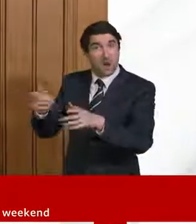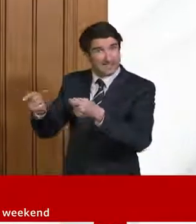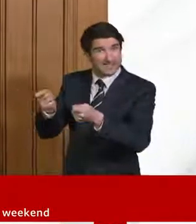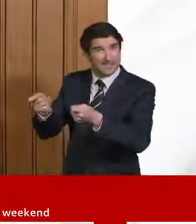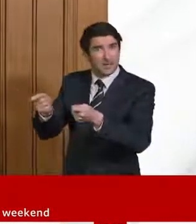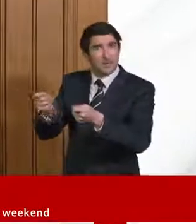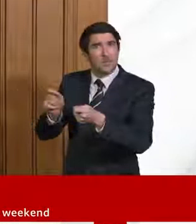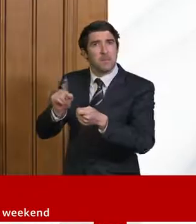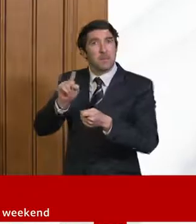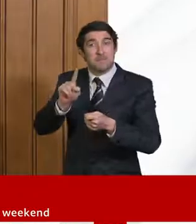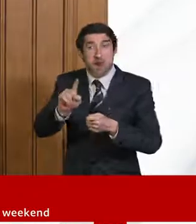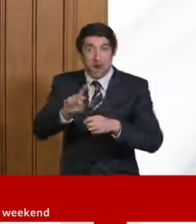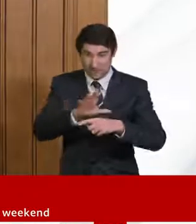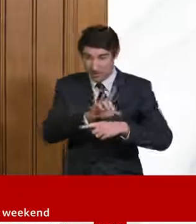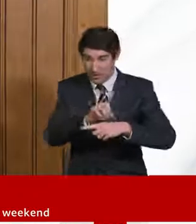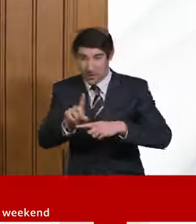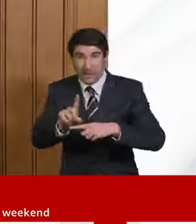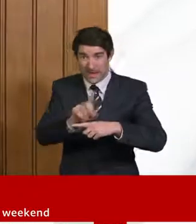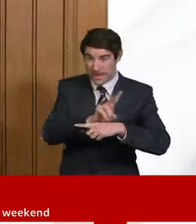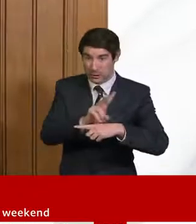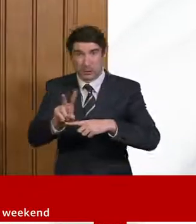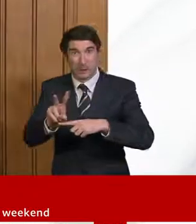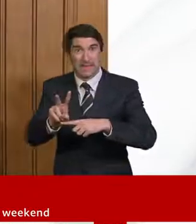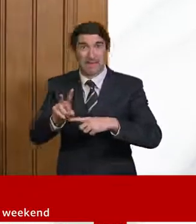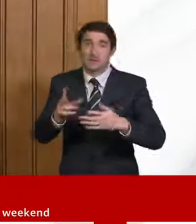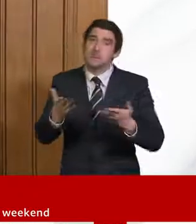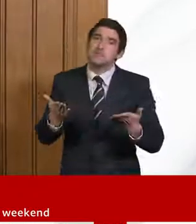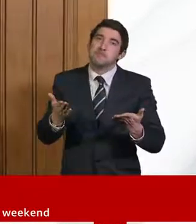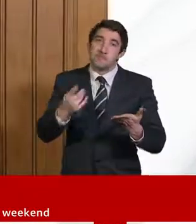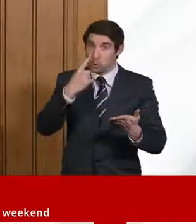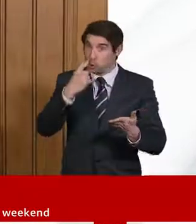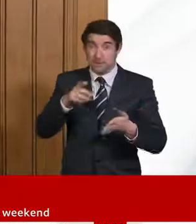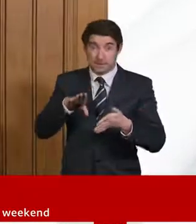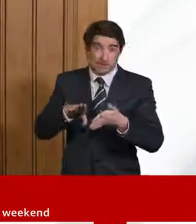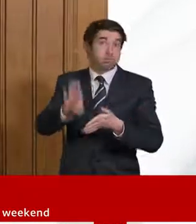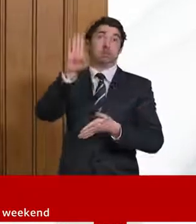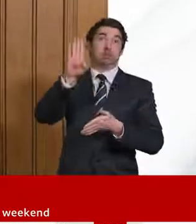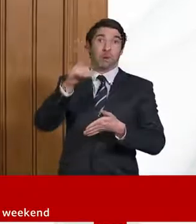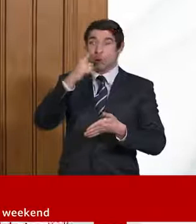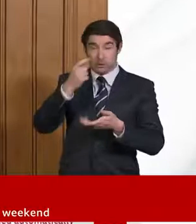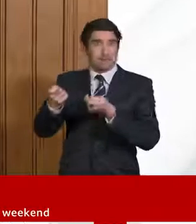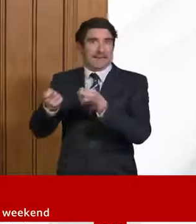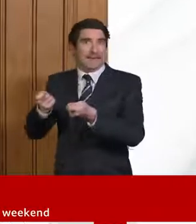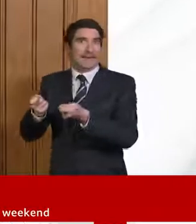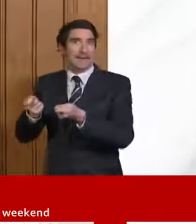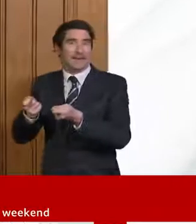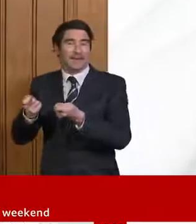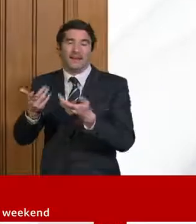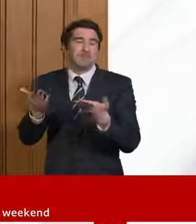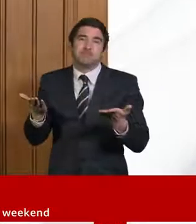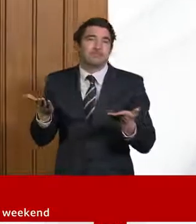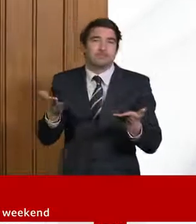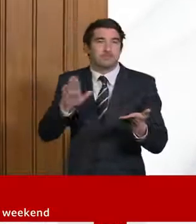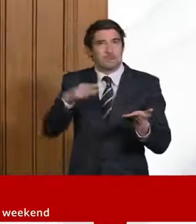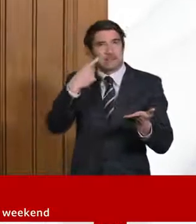through. As I said in those charts, there are signs, Sir Patrick Vallance said yesterday, that transmission in